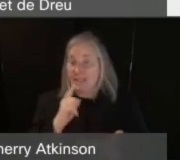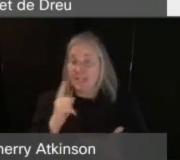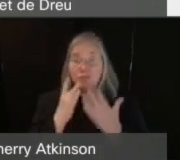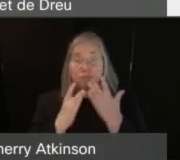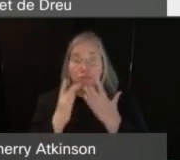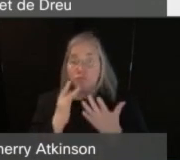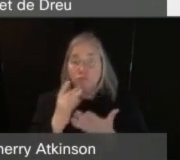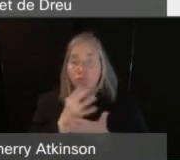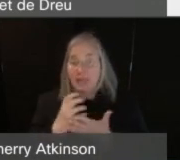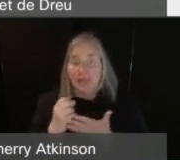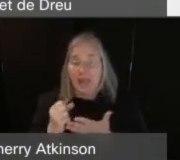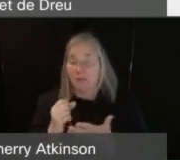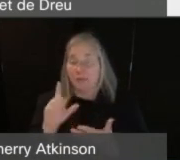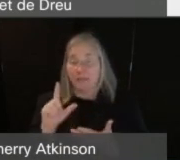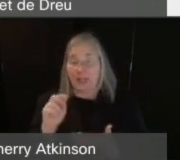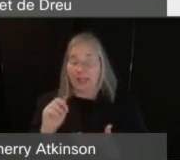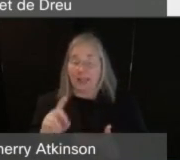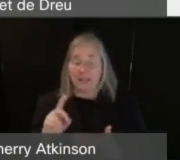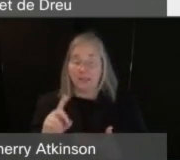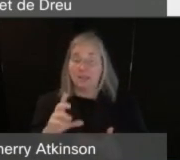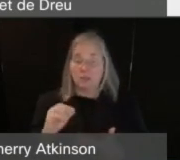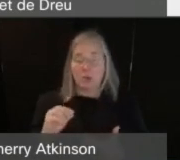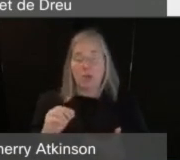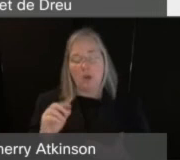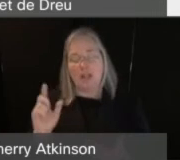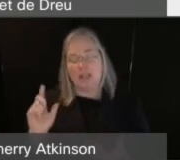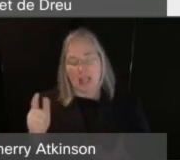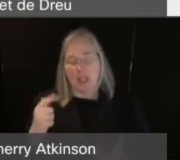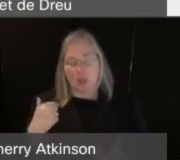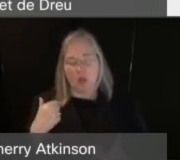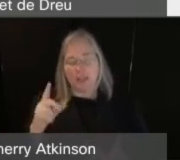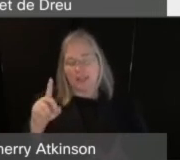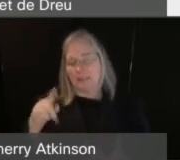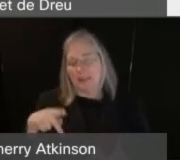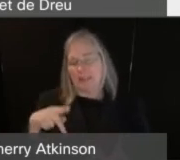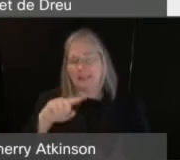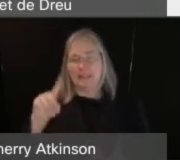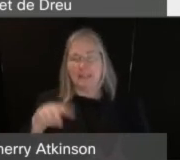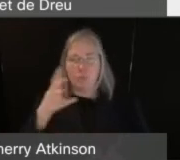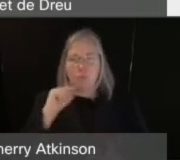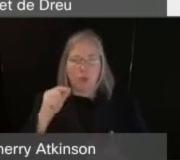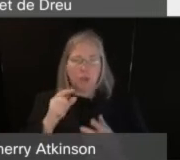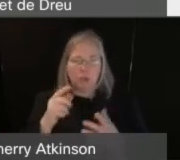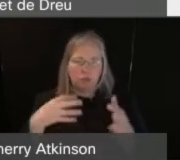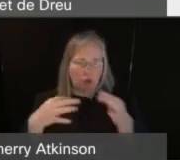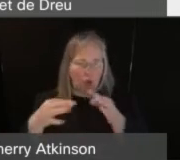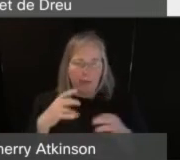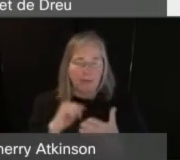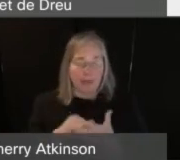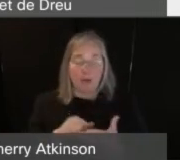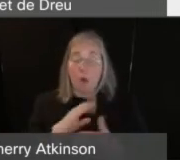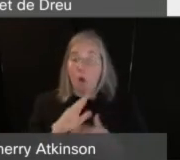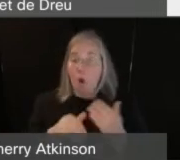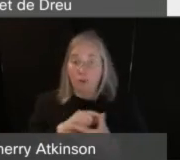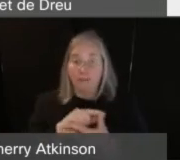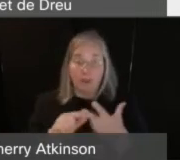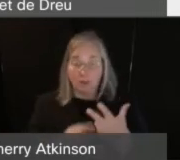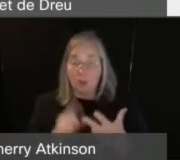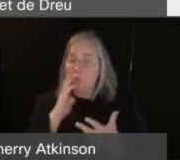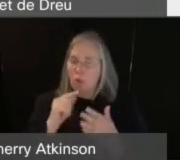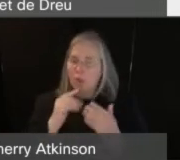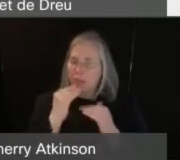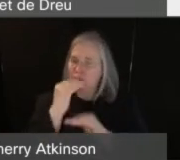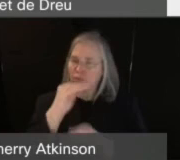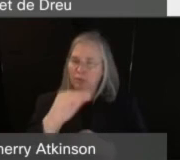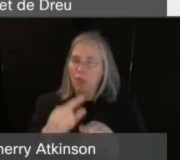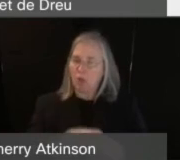development. So later, actually, DPZ will talk about that. So all this is going to constrain the long-term growth of assessable